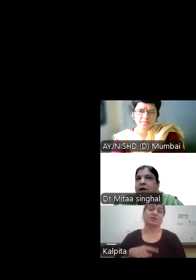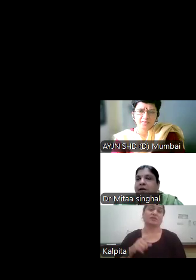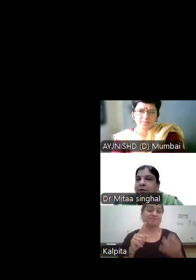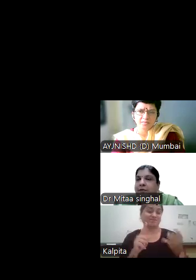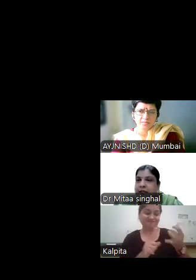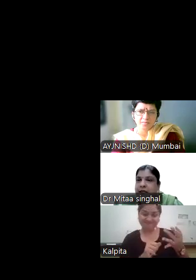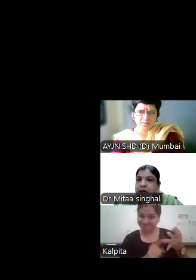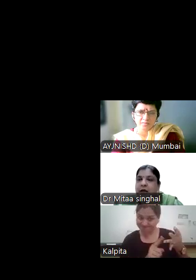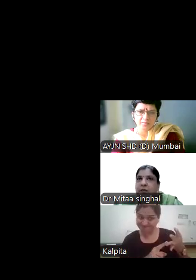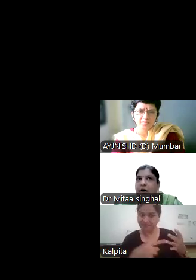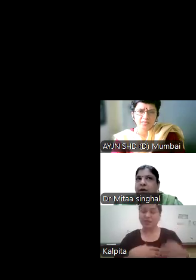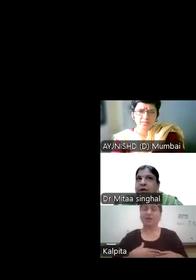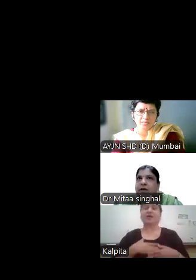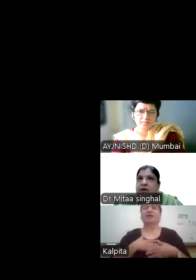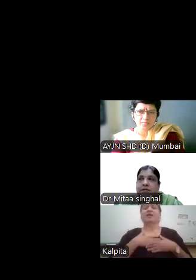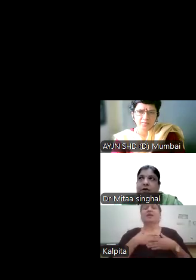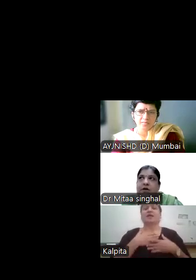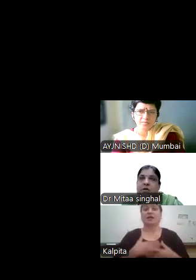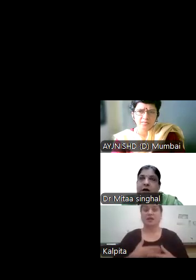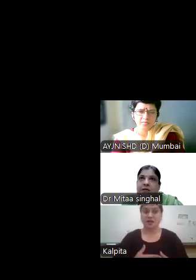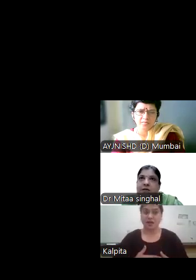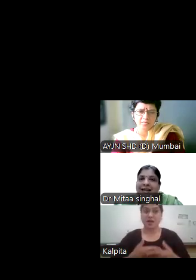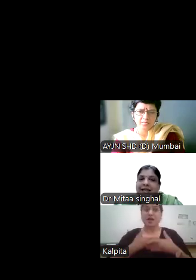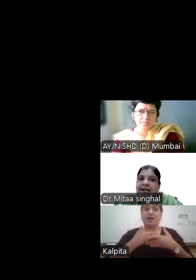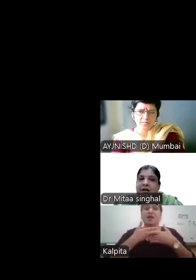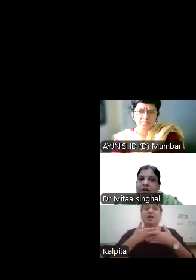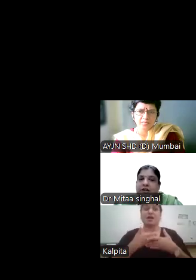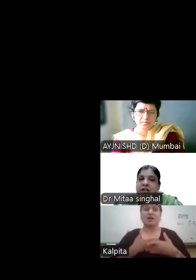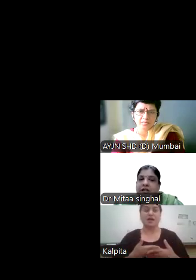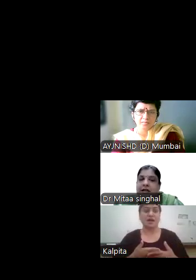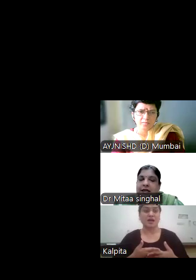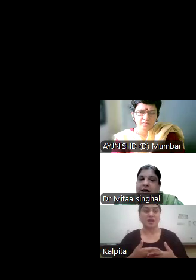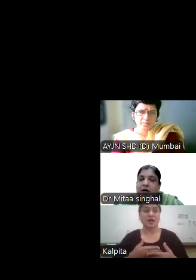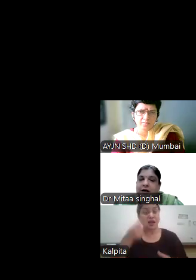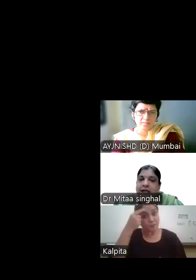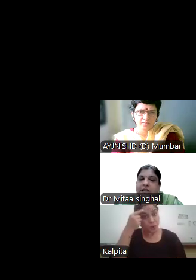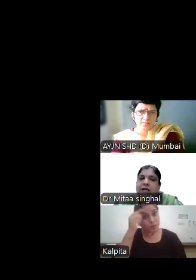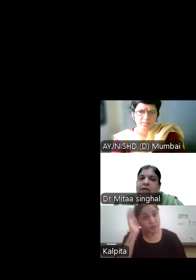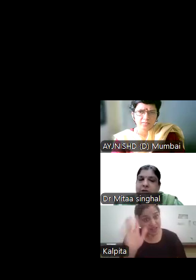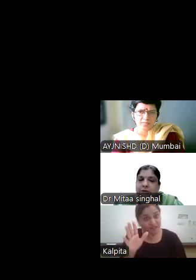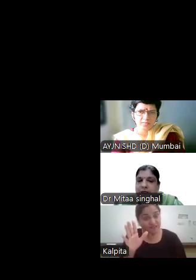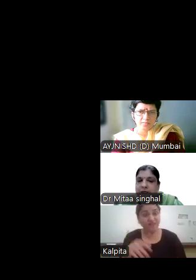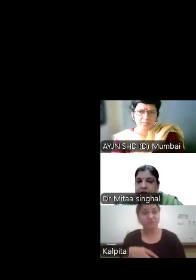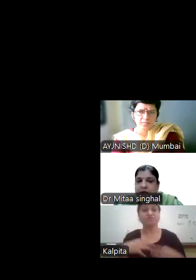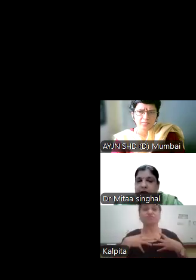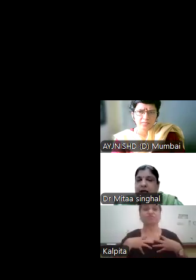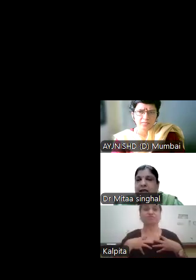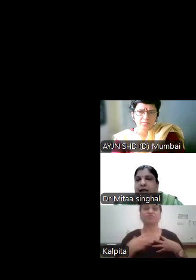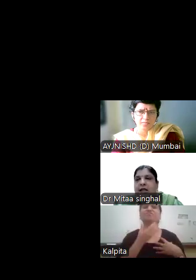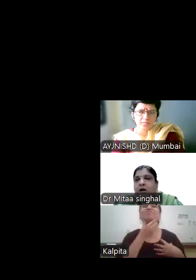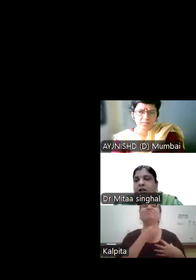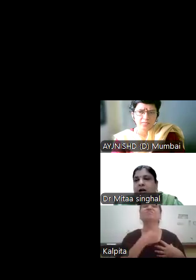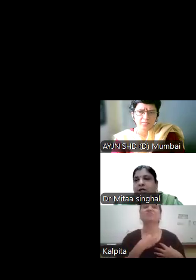may have problem in breathing, problem in, getting the functions, getting organized. There may be suction may be